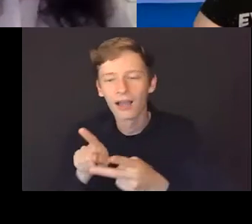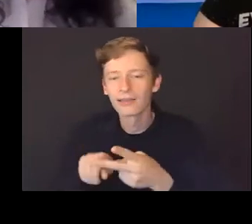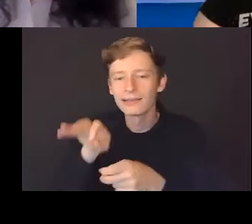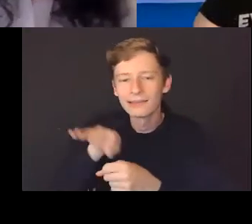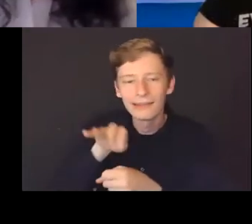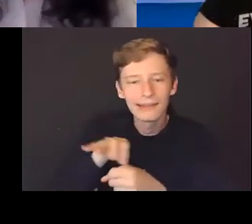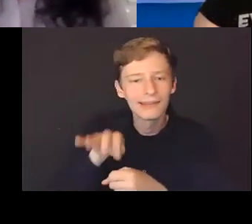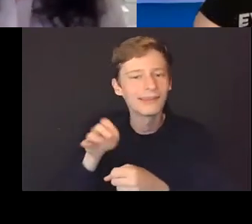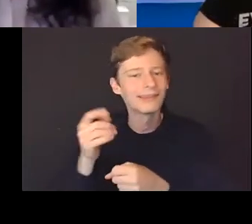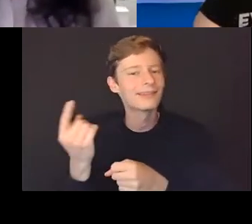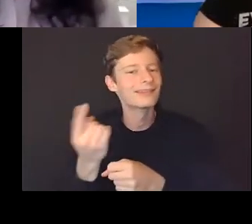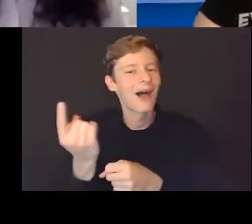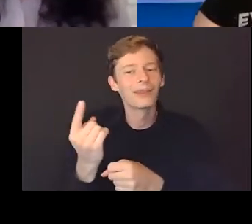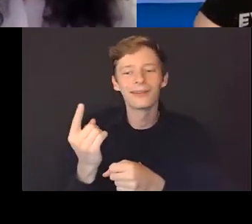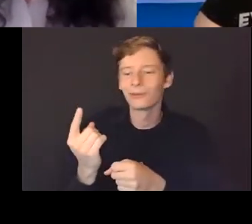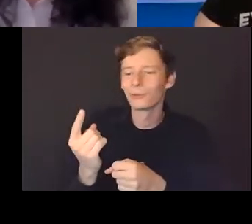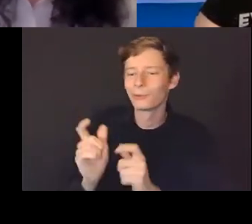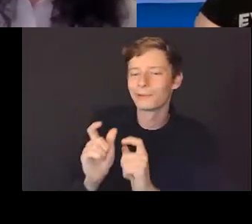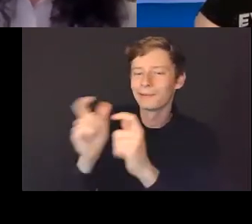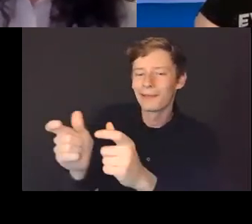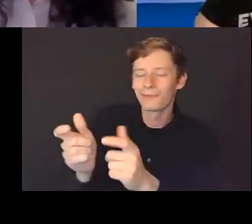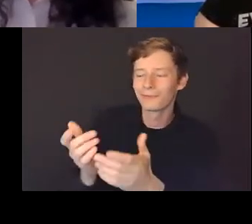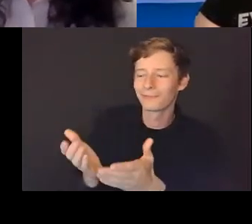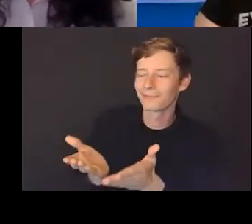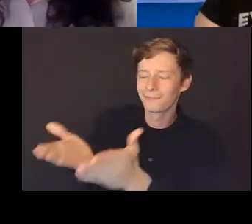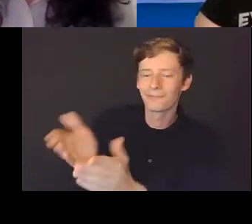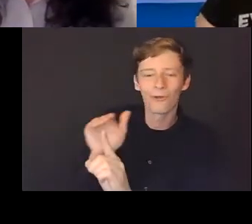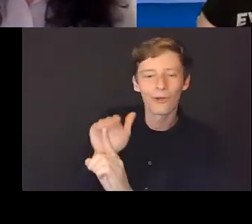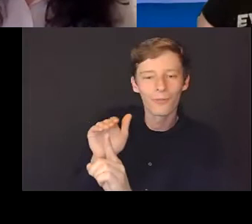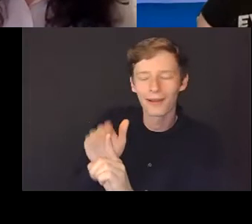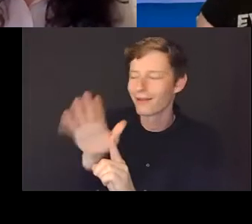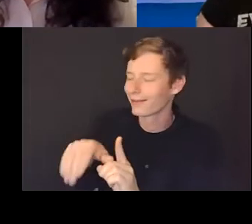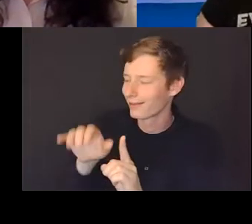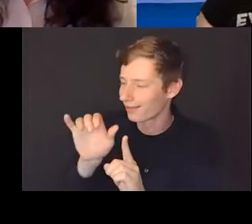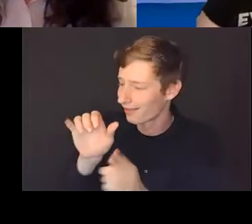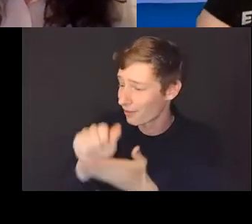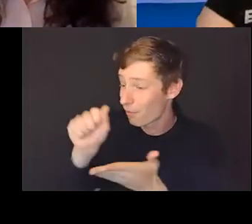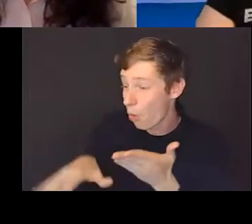need, something just to remind people that it's okay, you are normal, you have made a normal